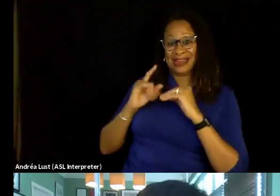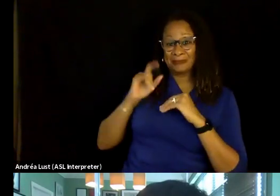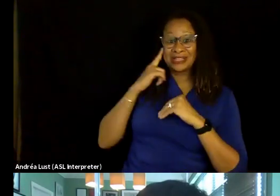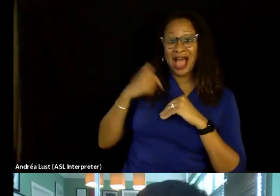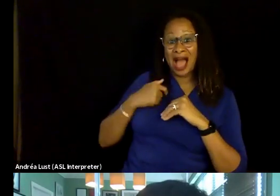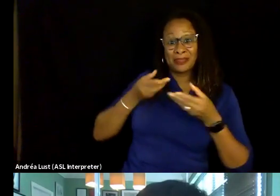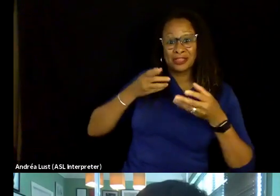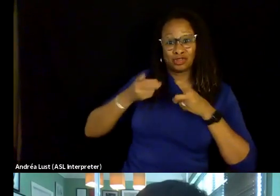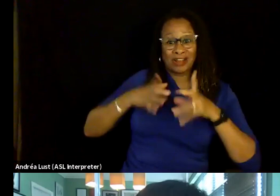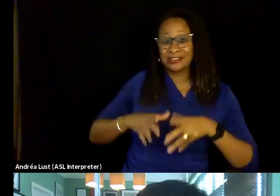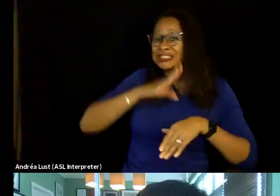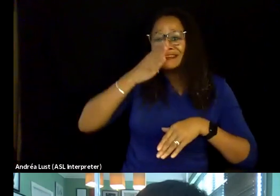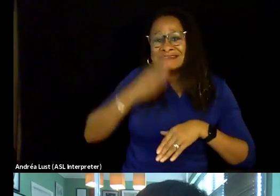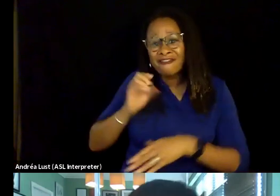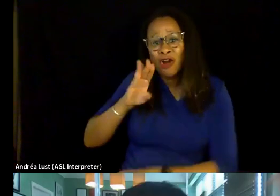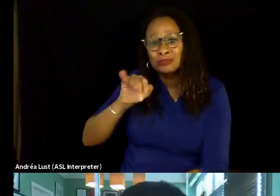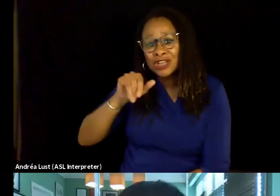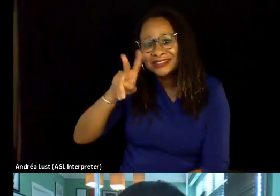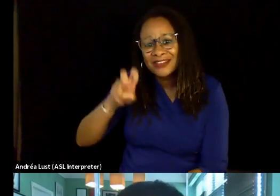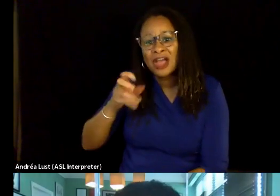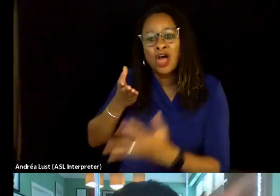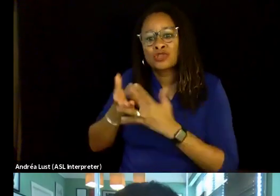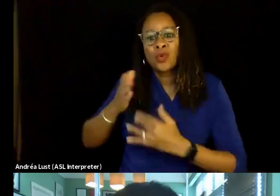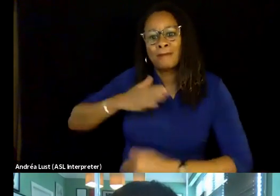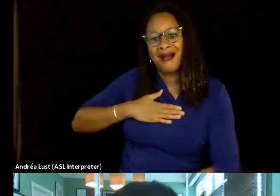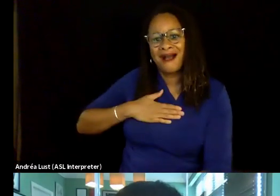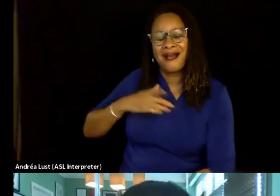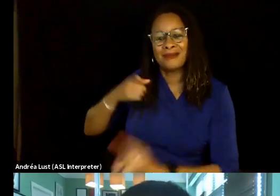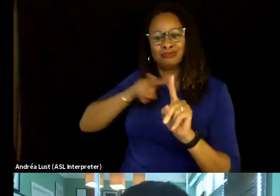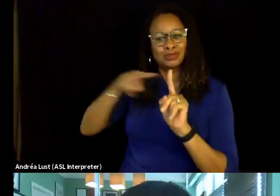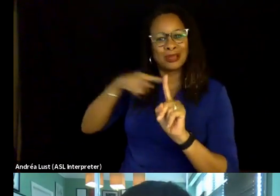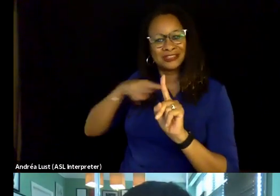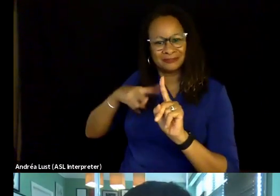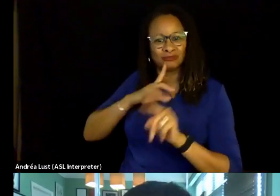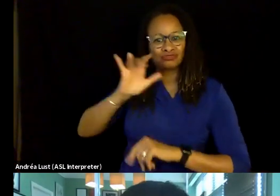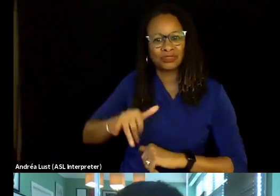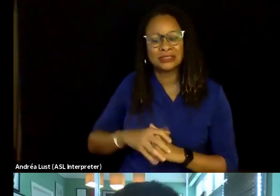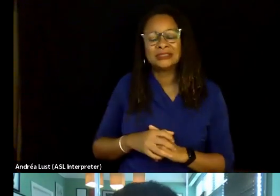that can never be objective. It will always be through my point of view in a way.